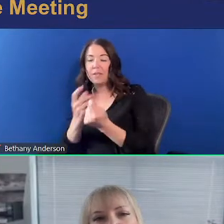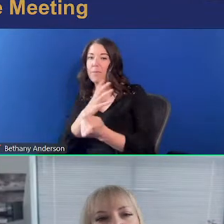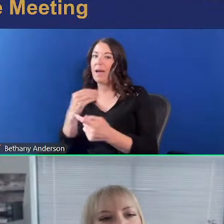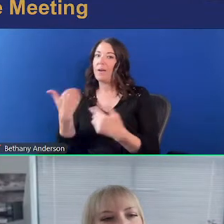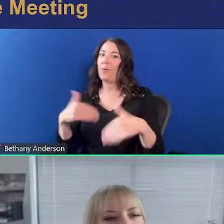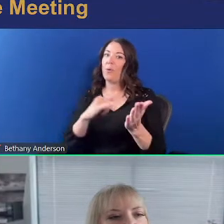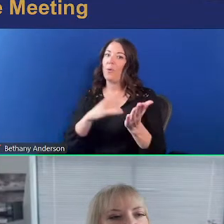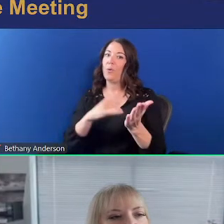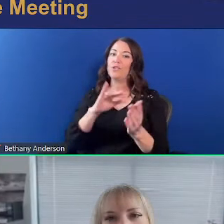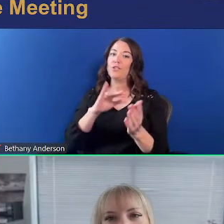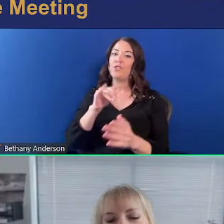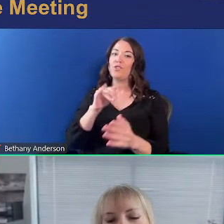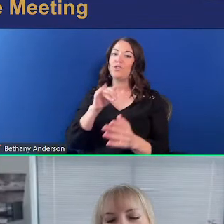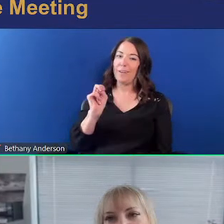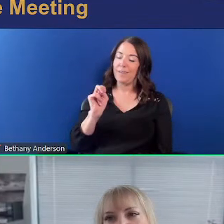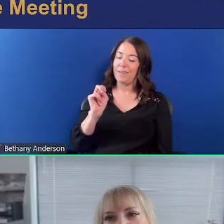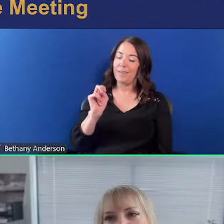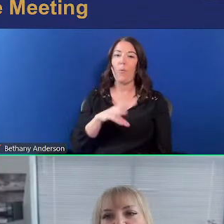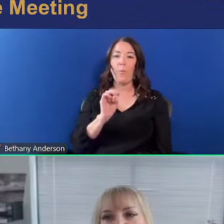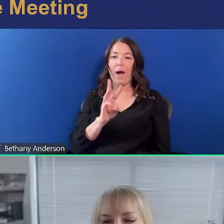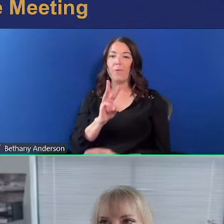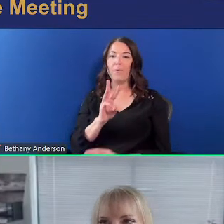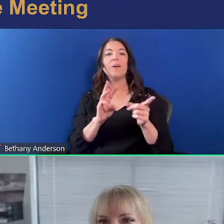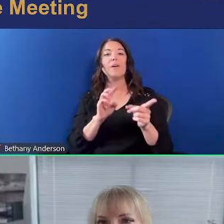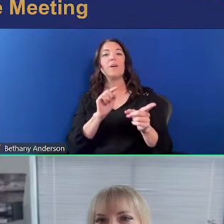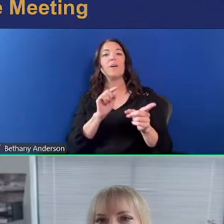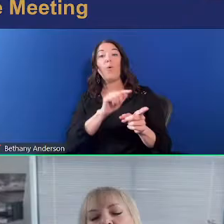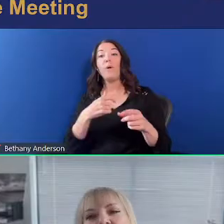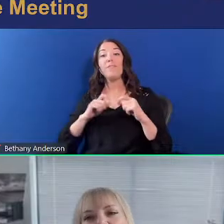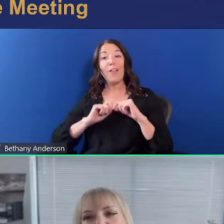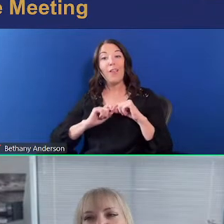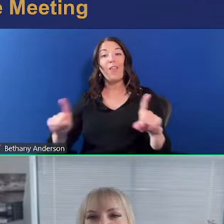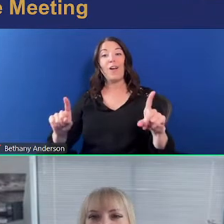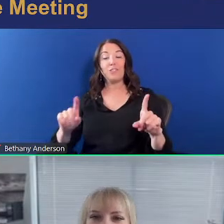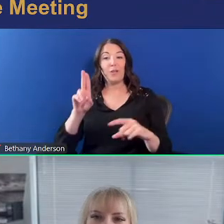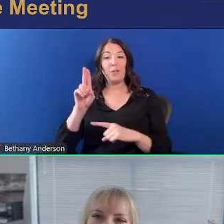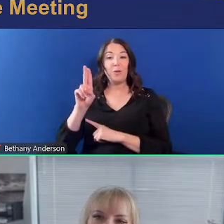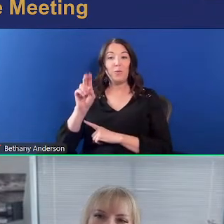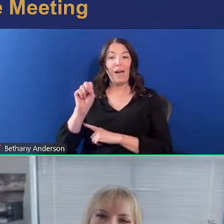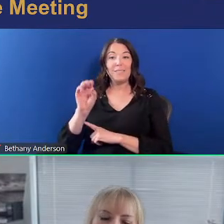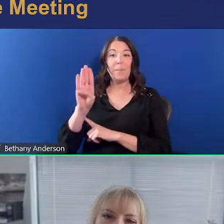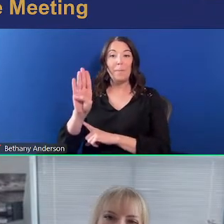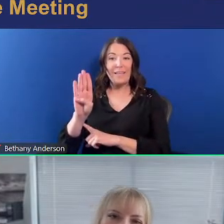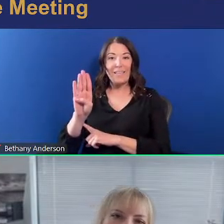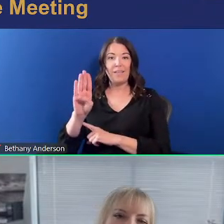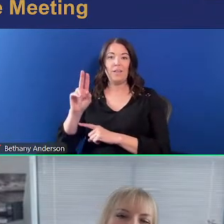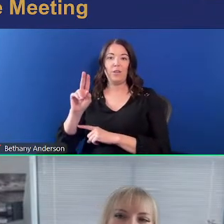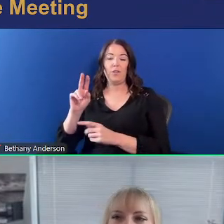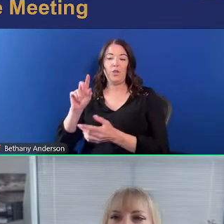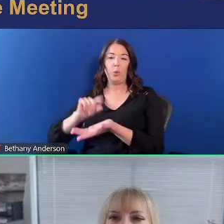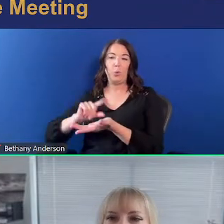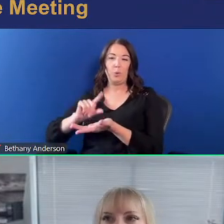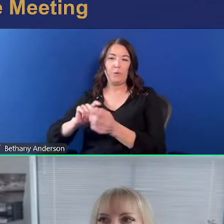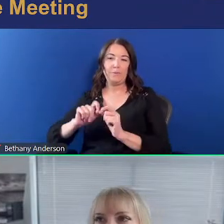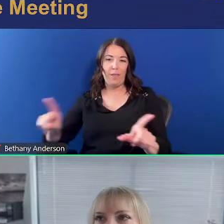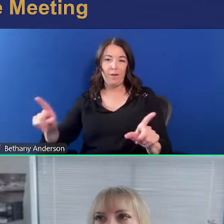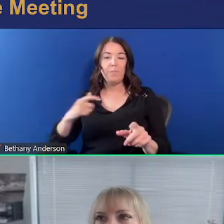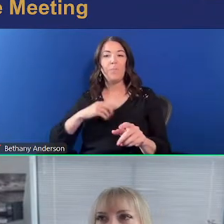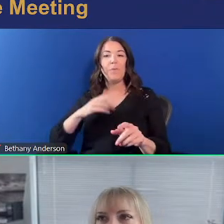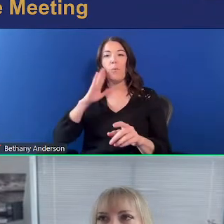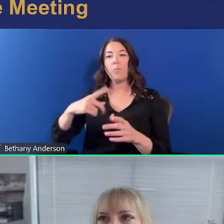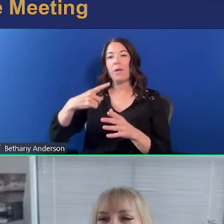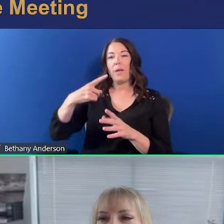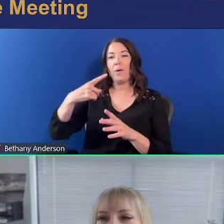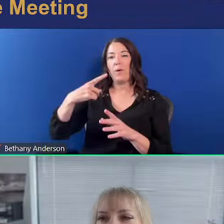Jacqueline. We have launched a USB newsletter. Will come out once a month on the third